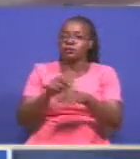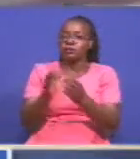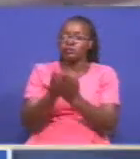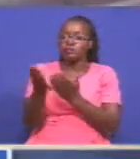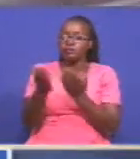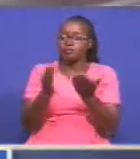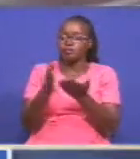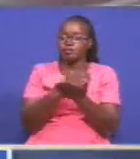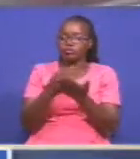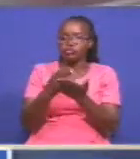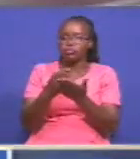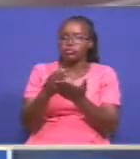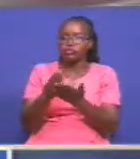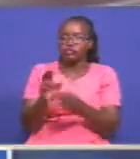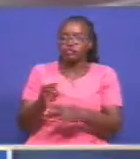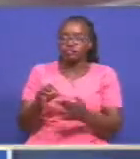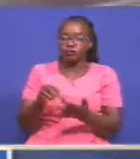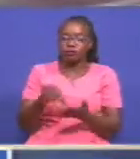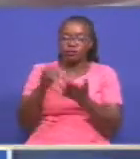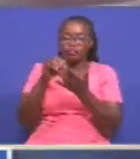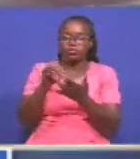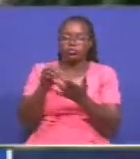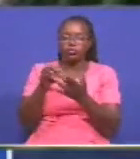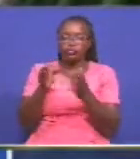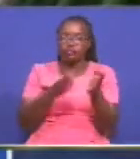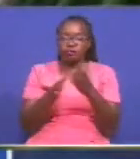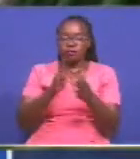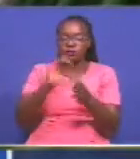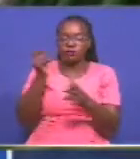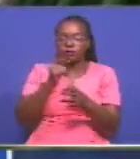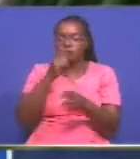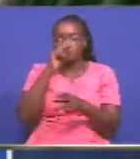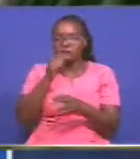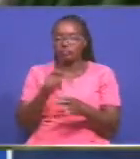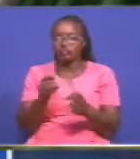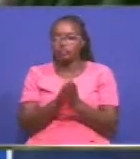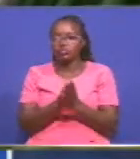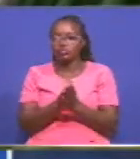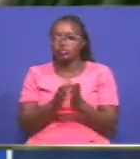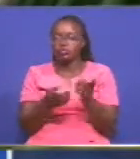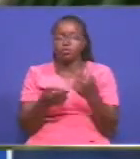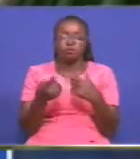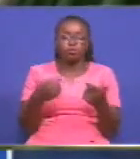sector needs to explore unique opportunities in Kenya and Tanzania. Tukiingia